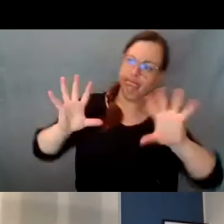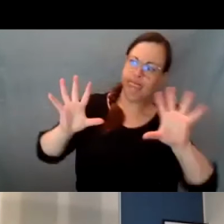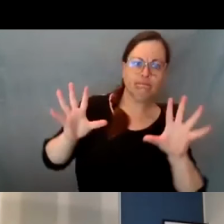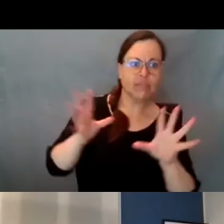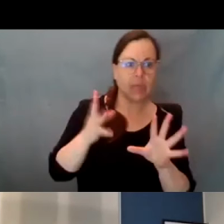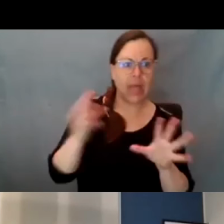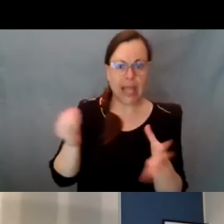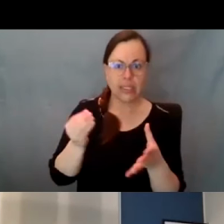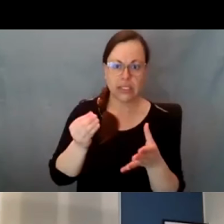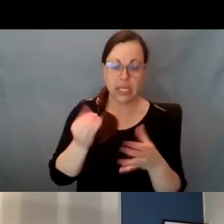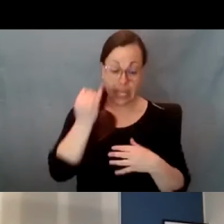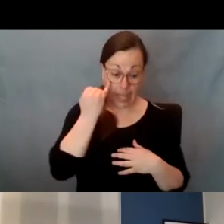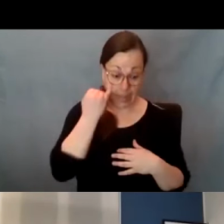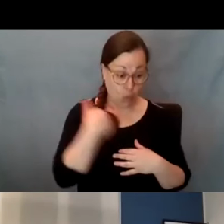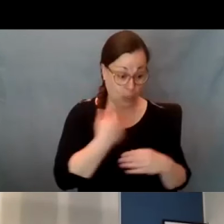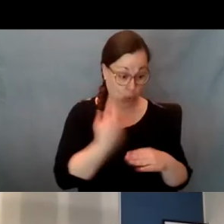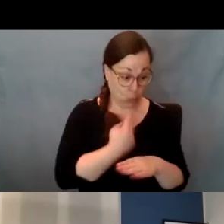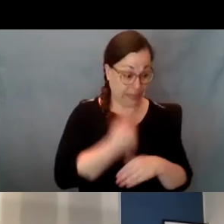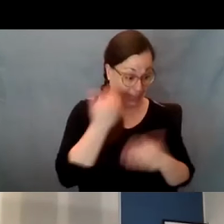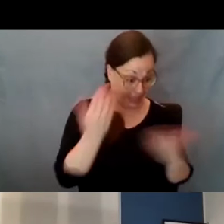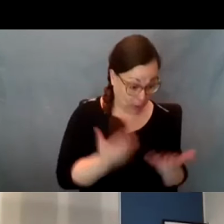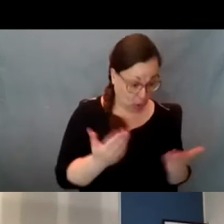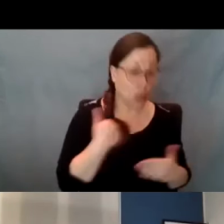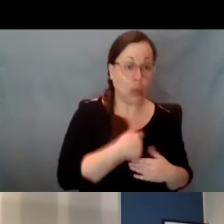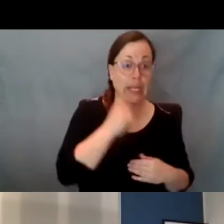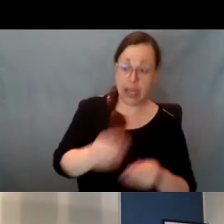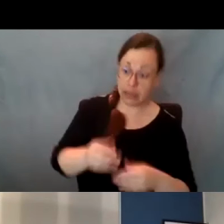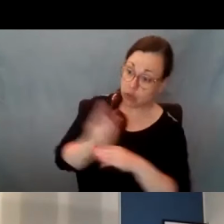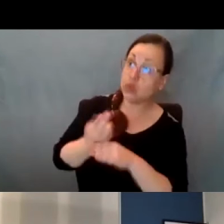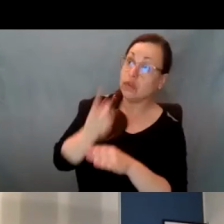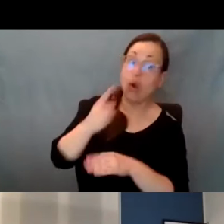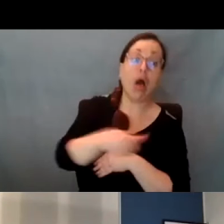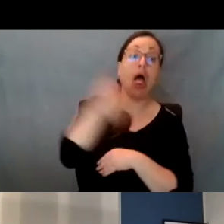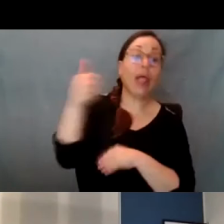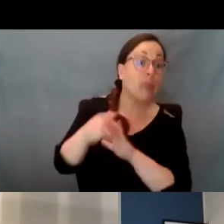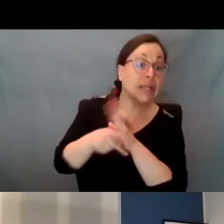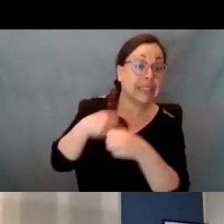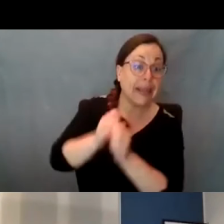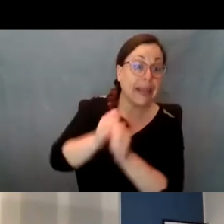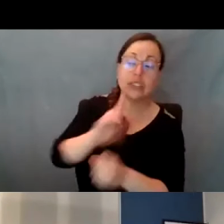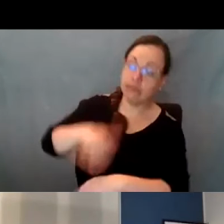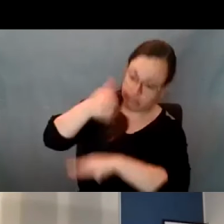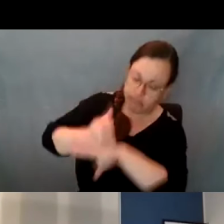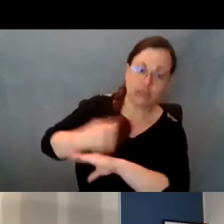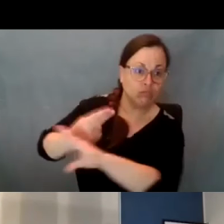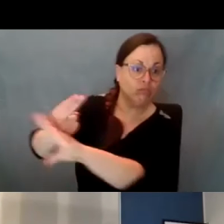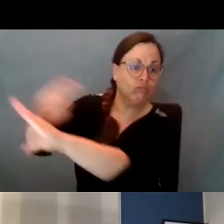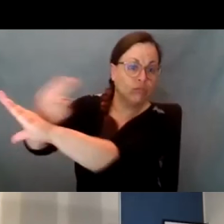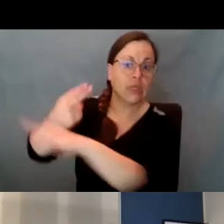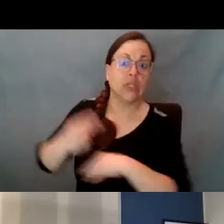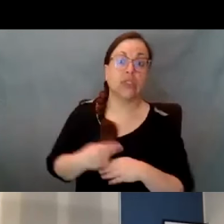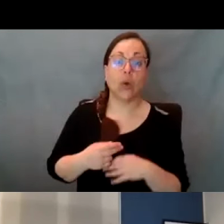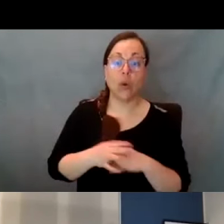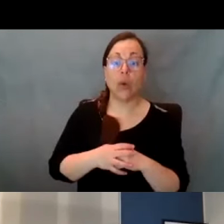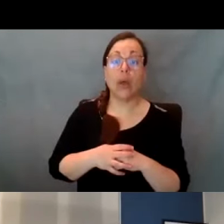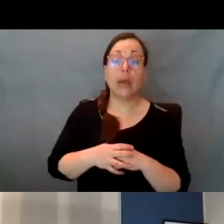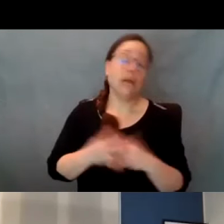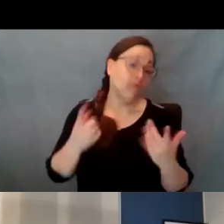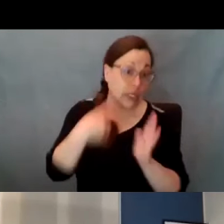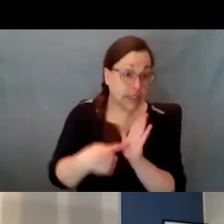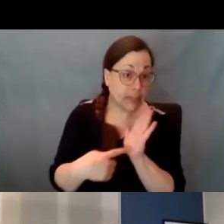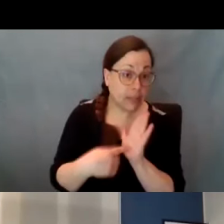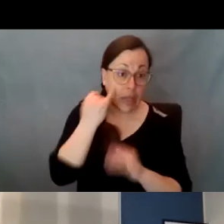be used by regulators and policymakers to make decisions. So there is a list of questions that people will like to know about. For